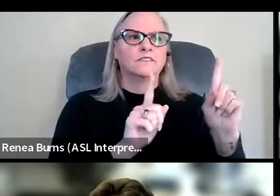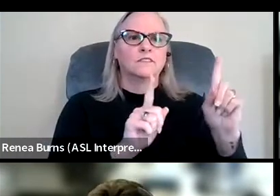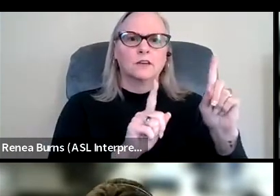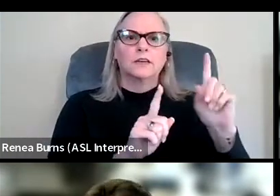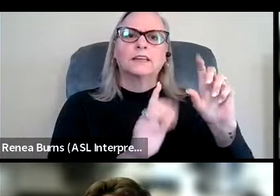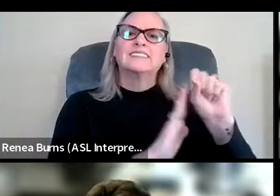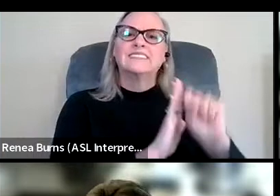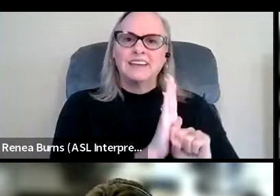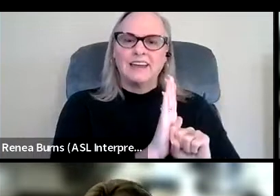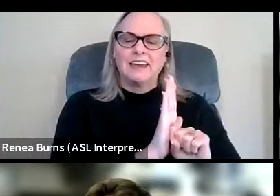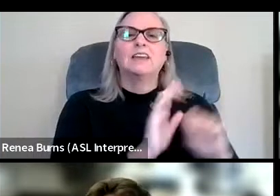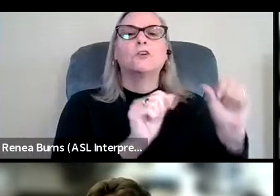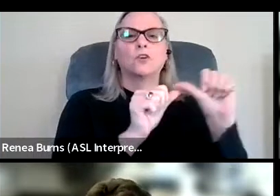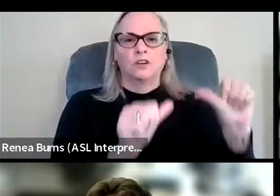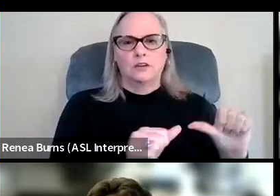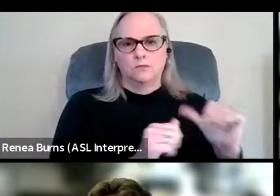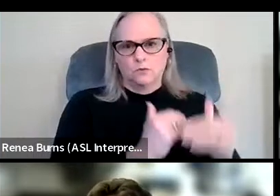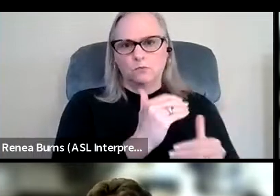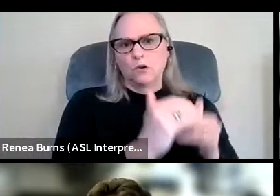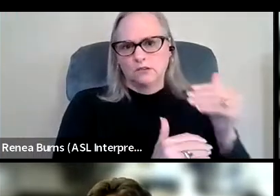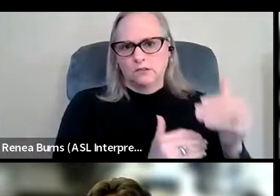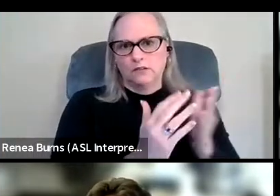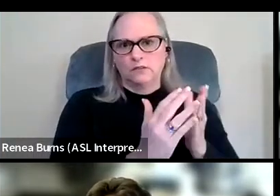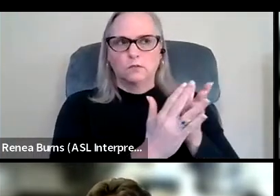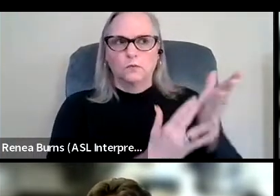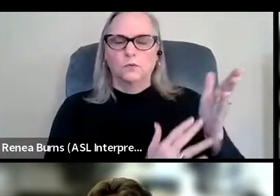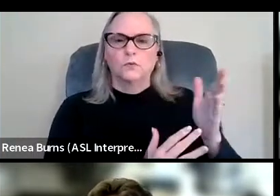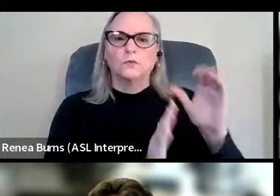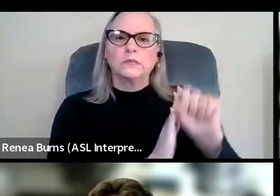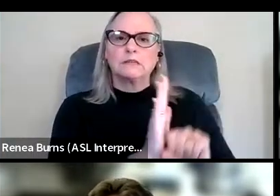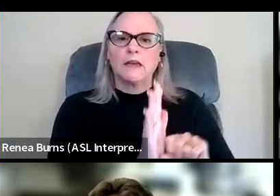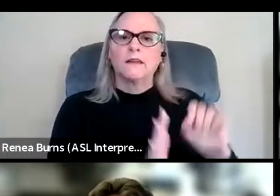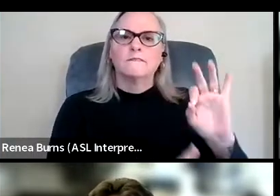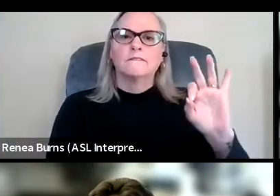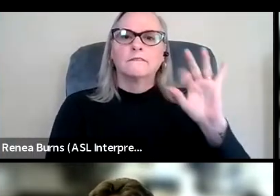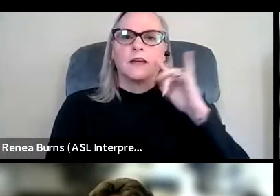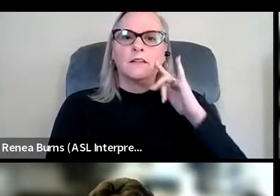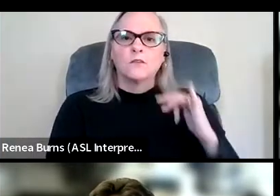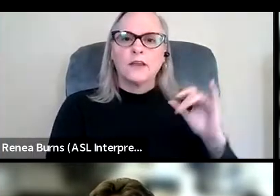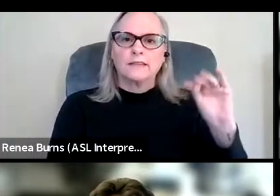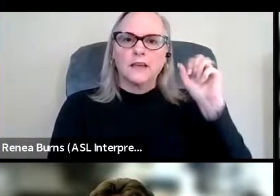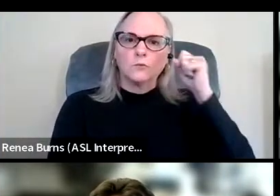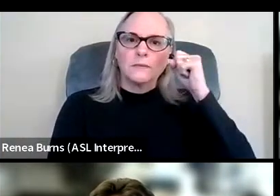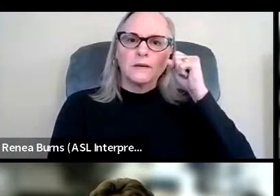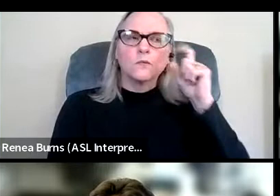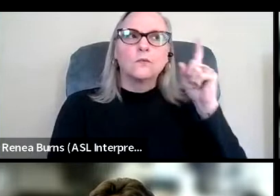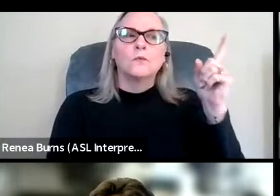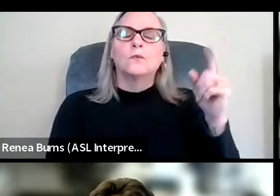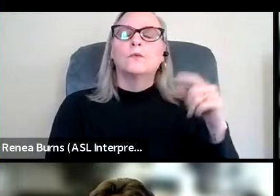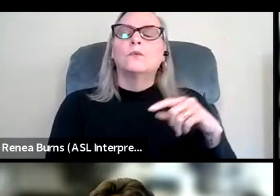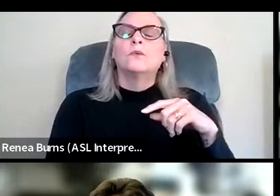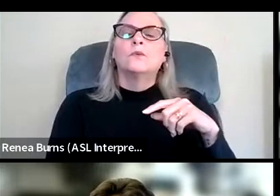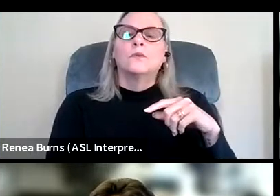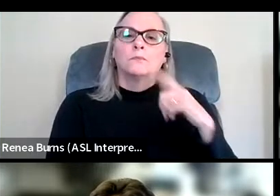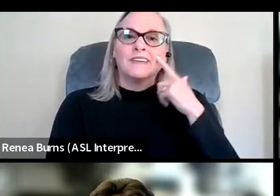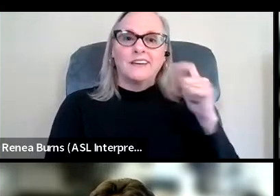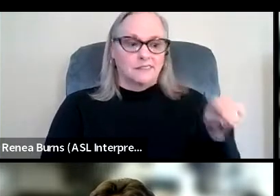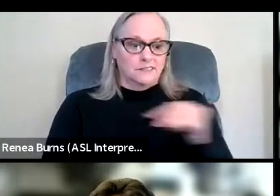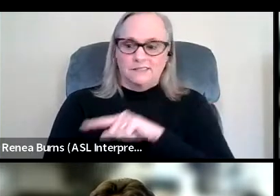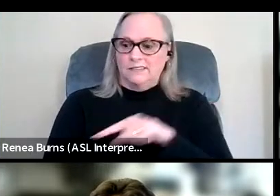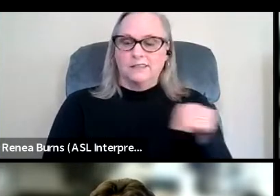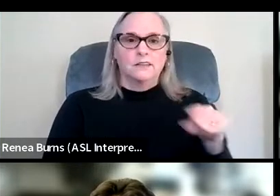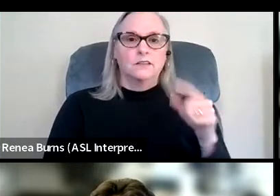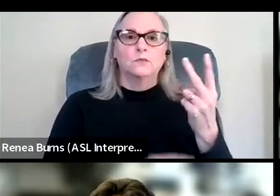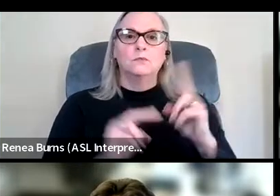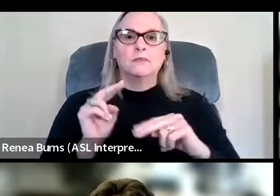state architect process, which is through the state of California in Sacramento. Because the two buildings have different, they're